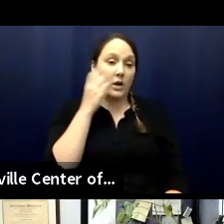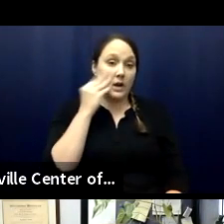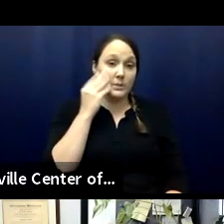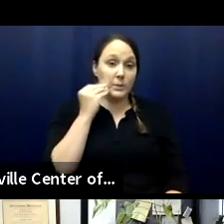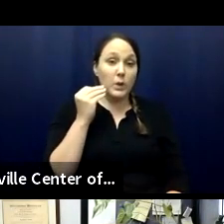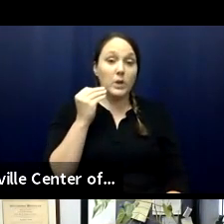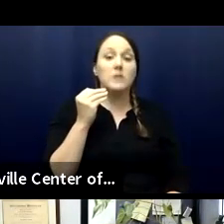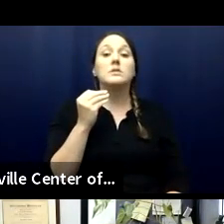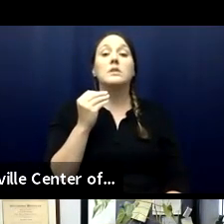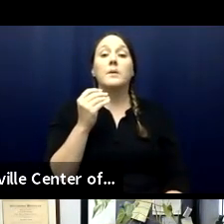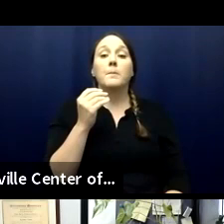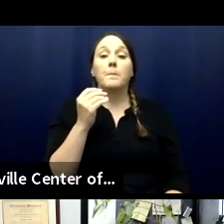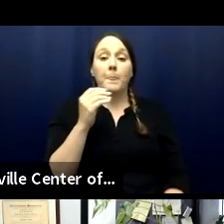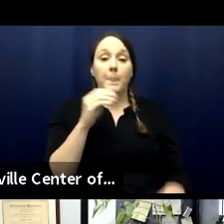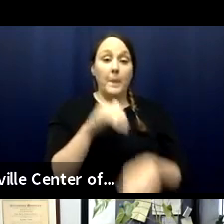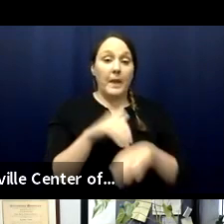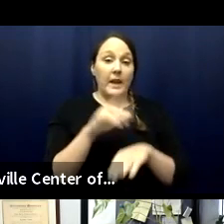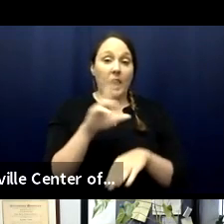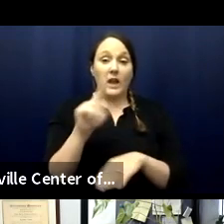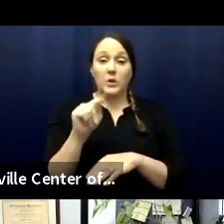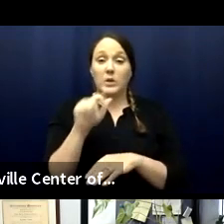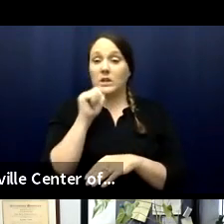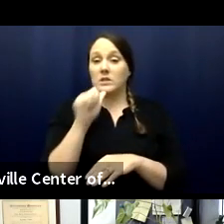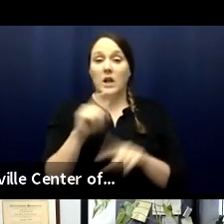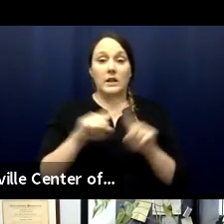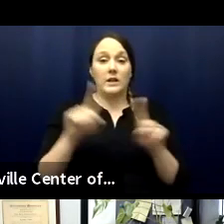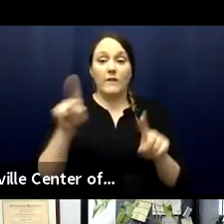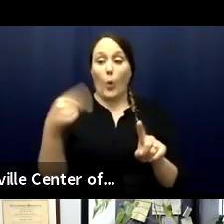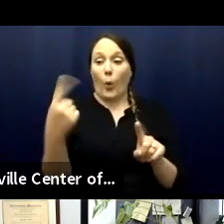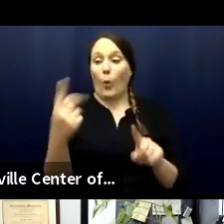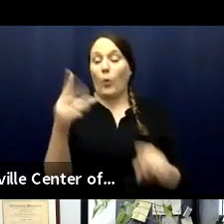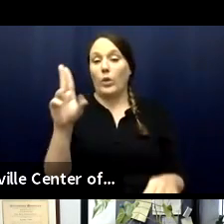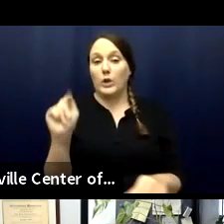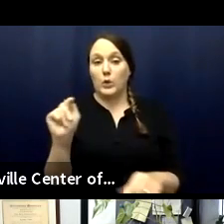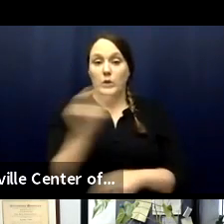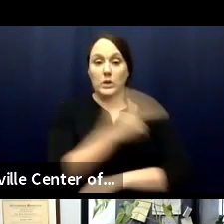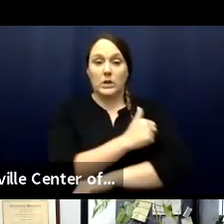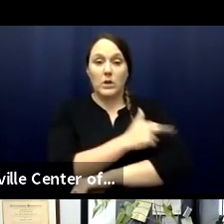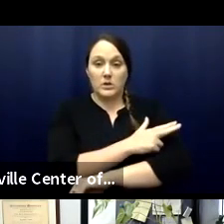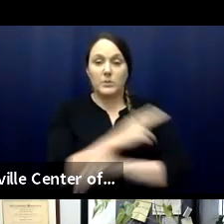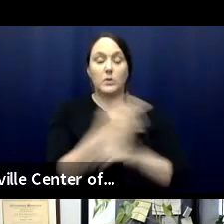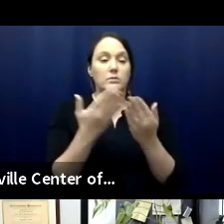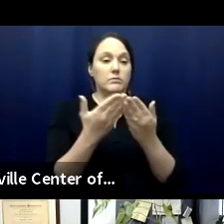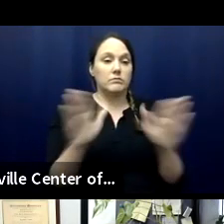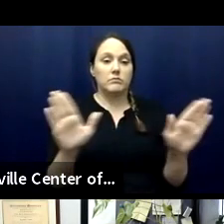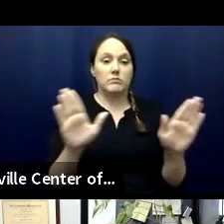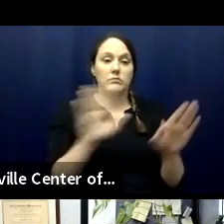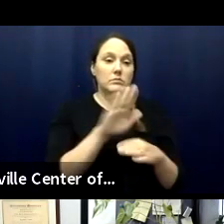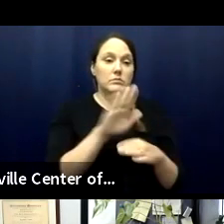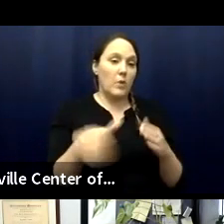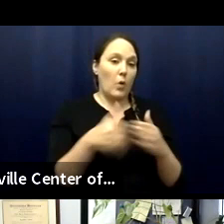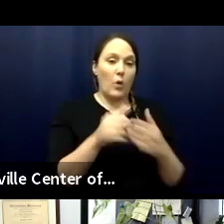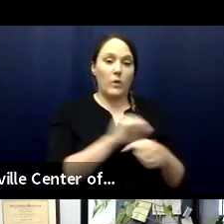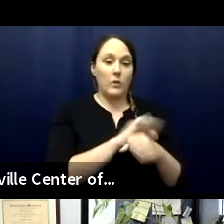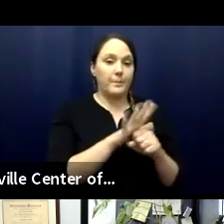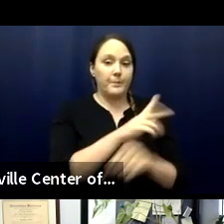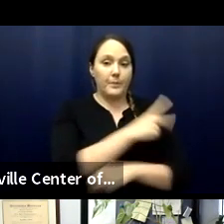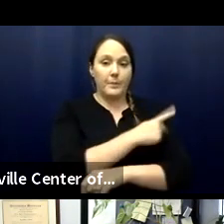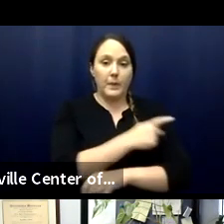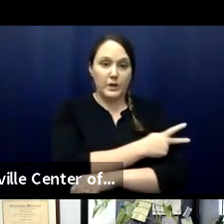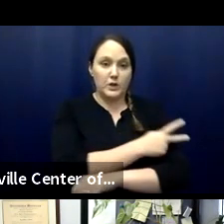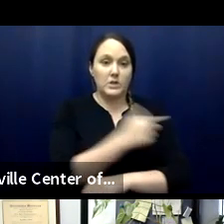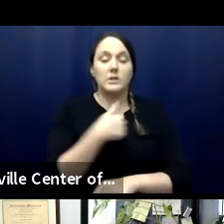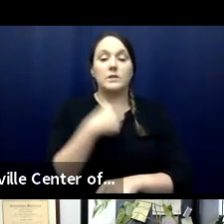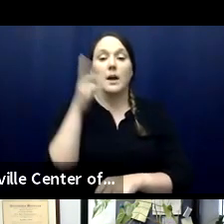UT is not unique to UT. They're seeing it across the community in COVID patients. And I'm hearing similar things from